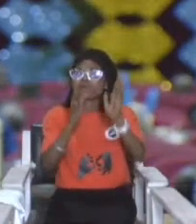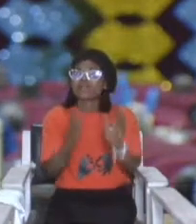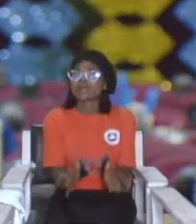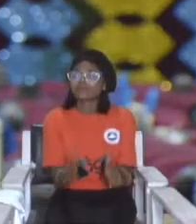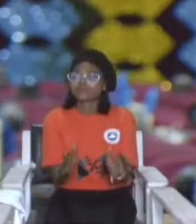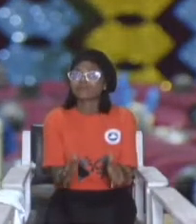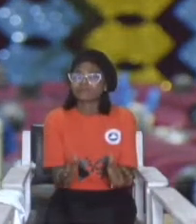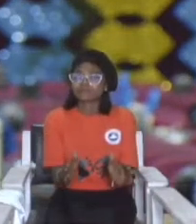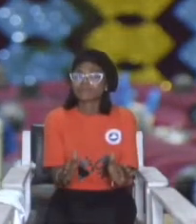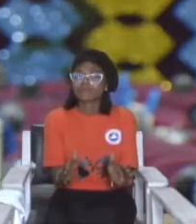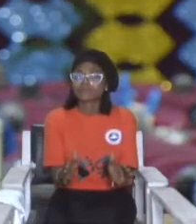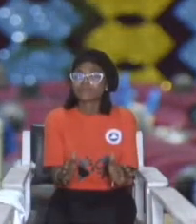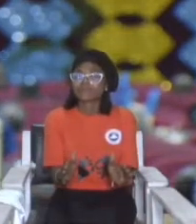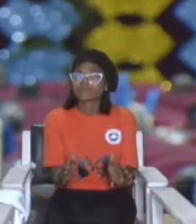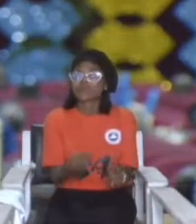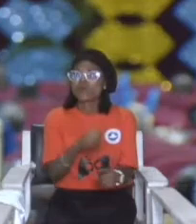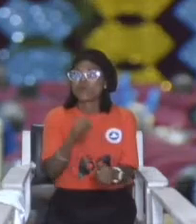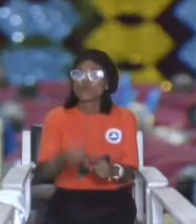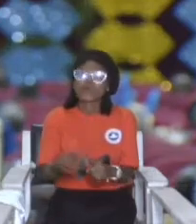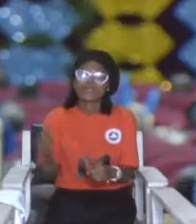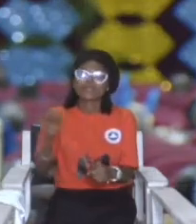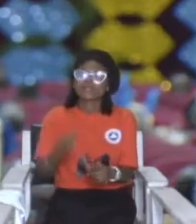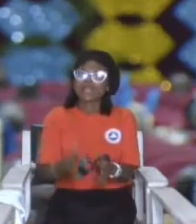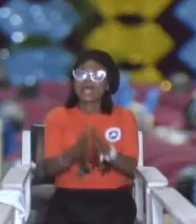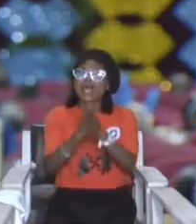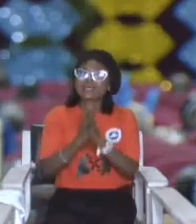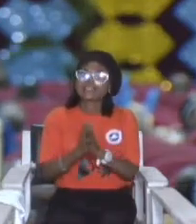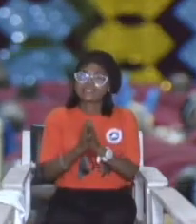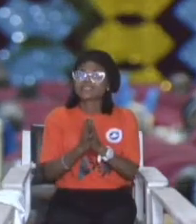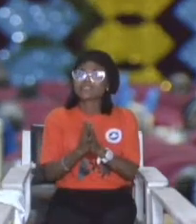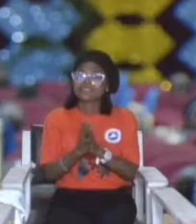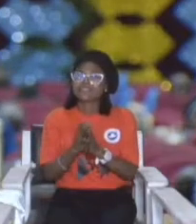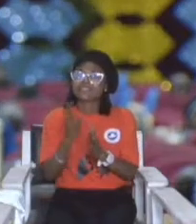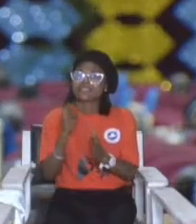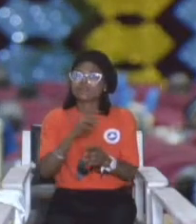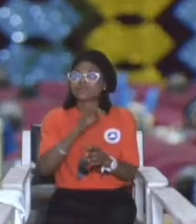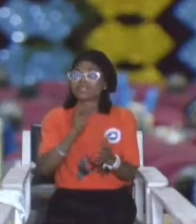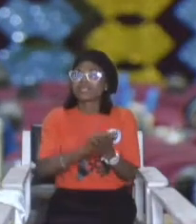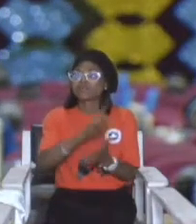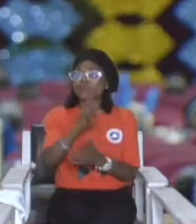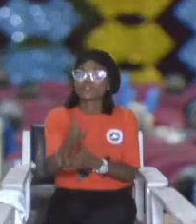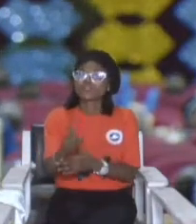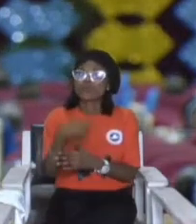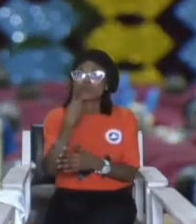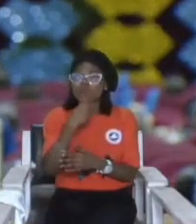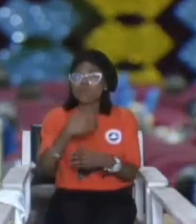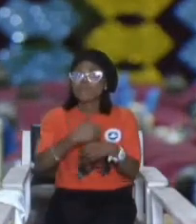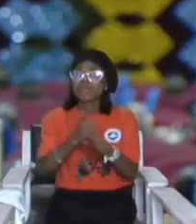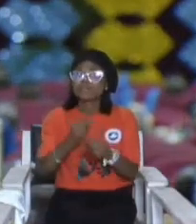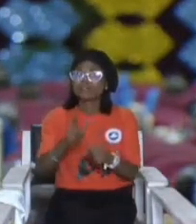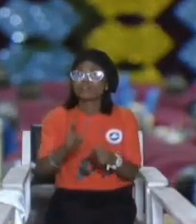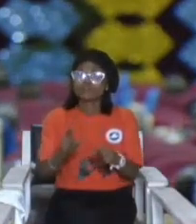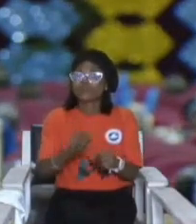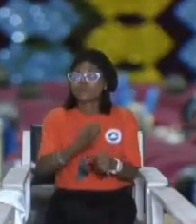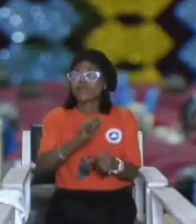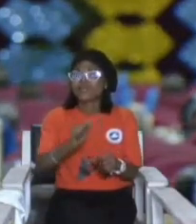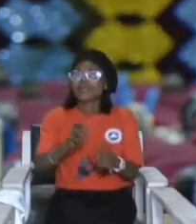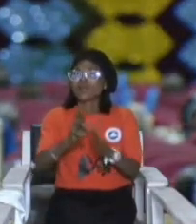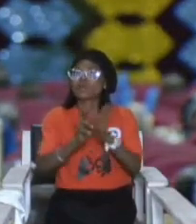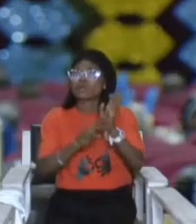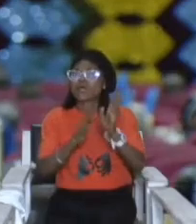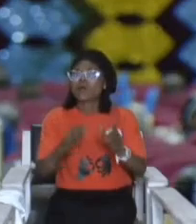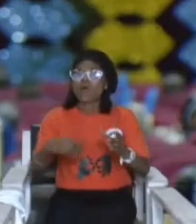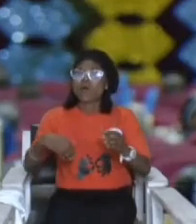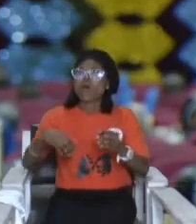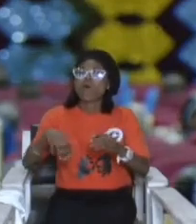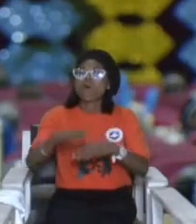When they asked Moses that day, "Who made you a ruler over us?" The question they were